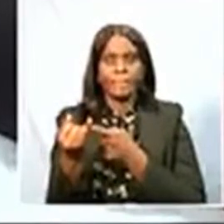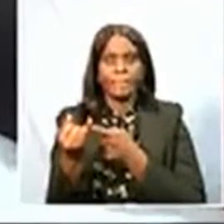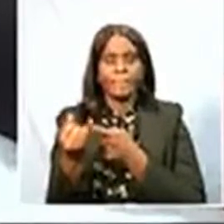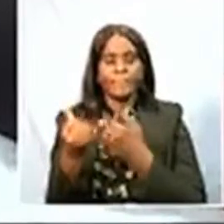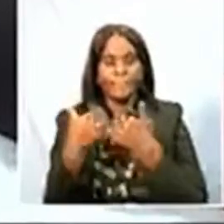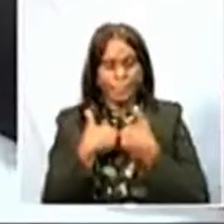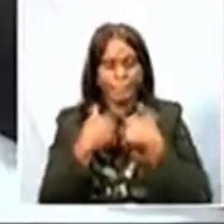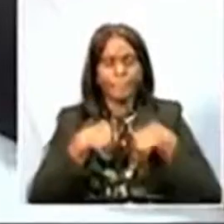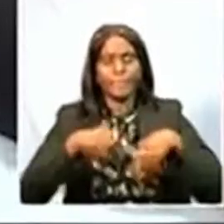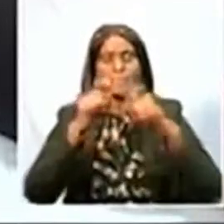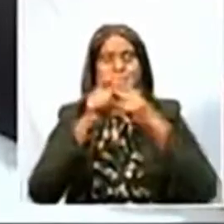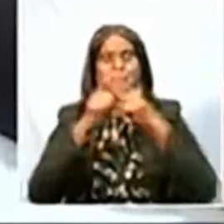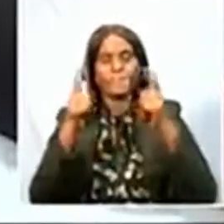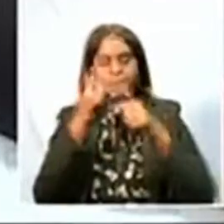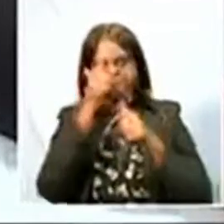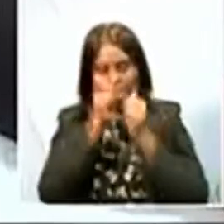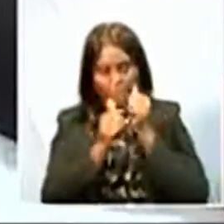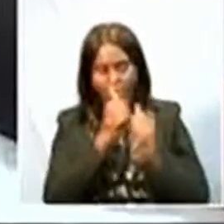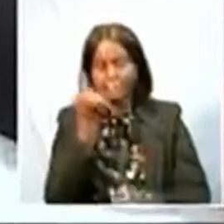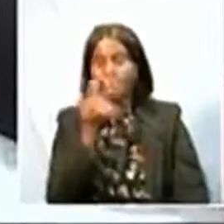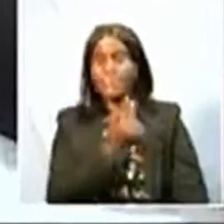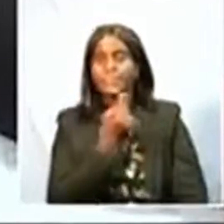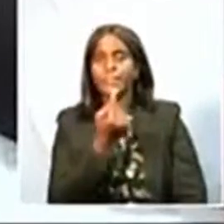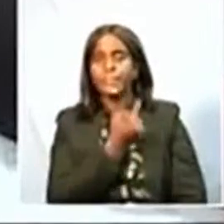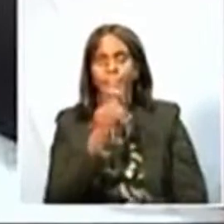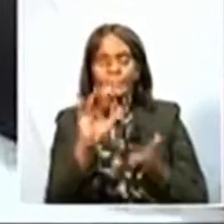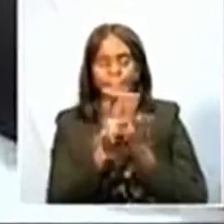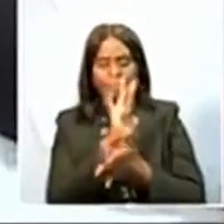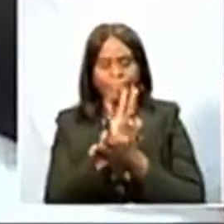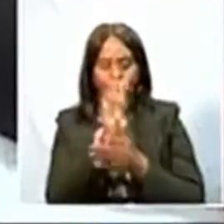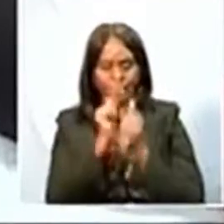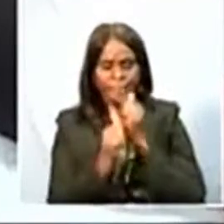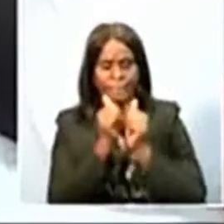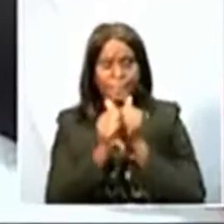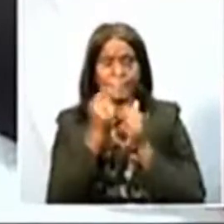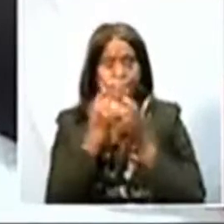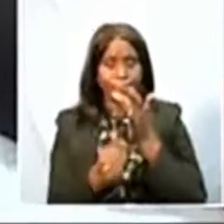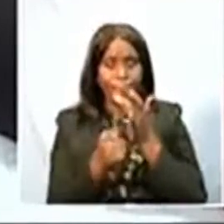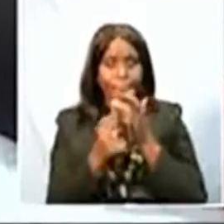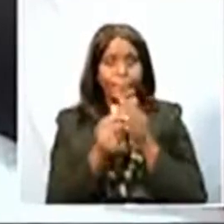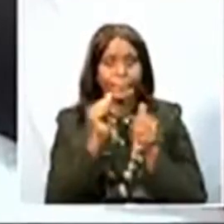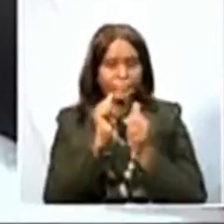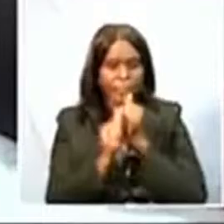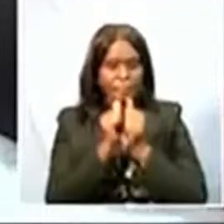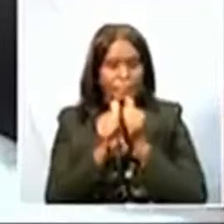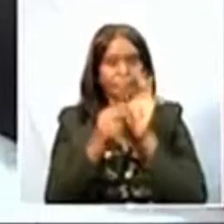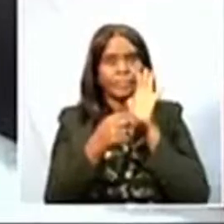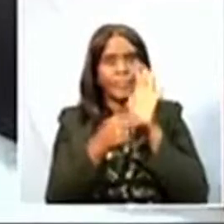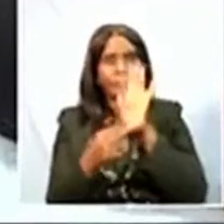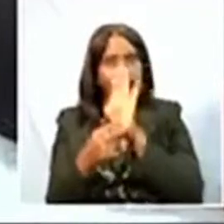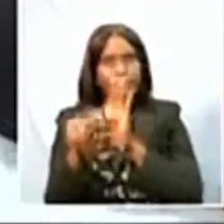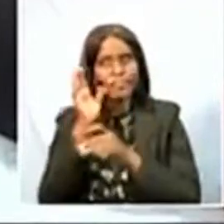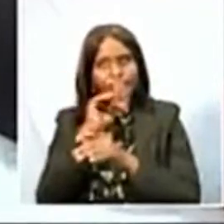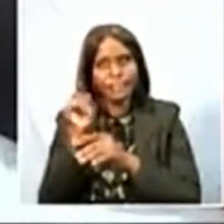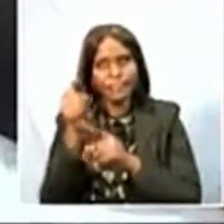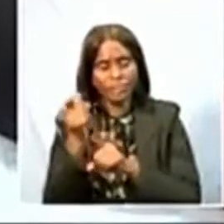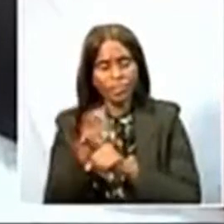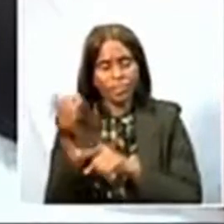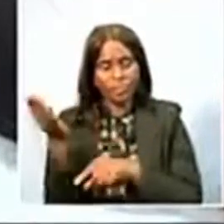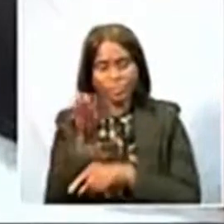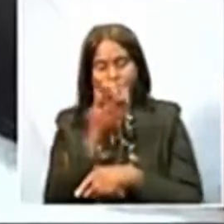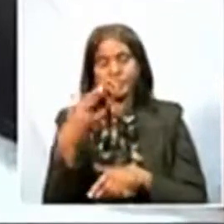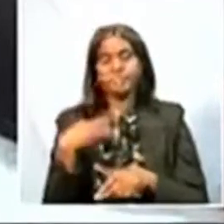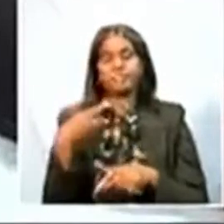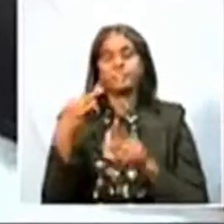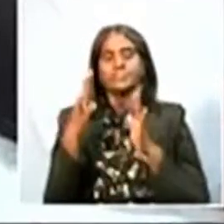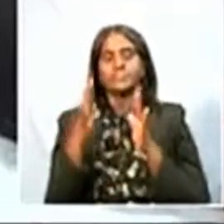there was a challenge because the only document that was availed by the